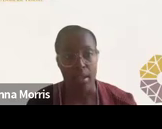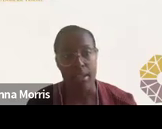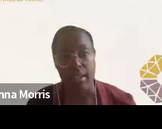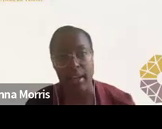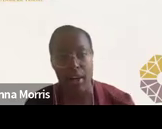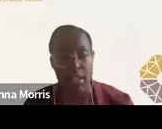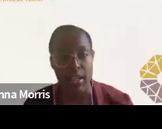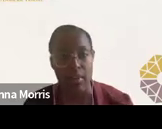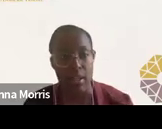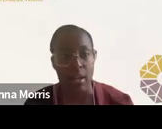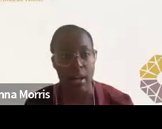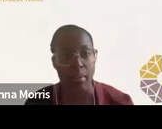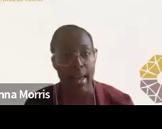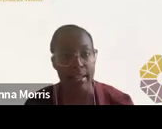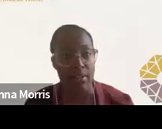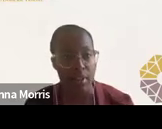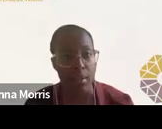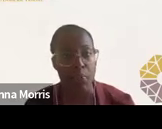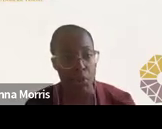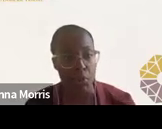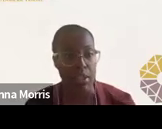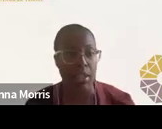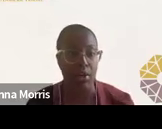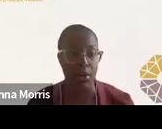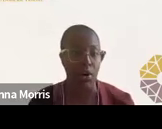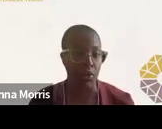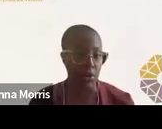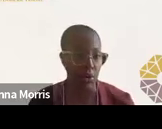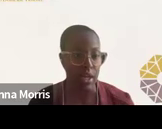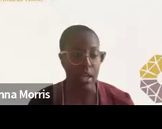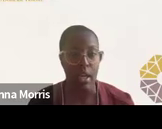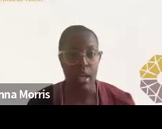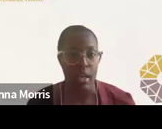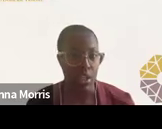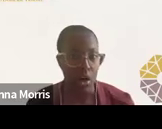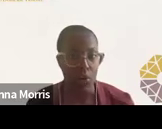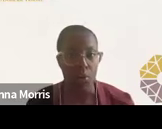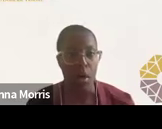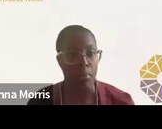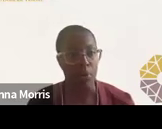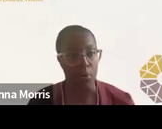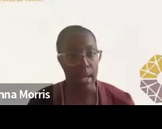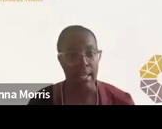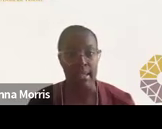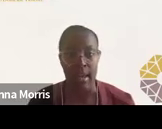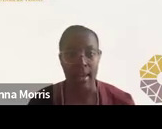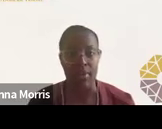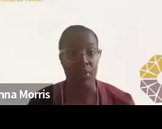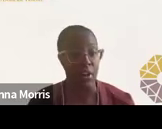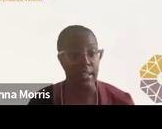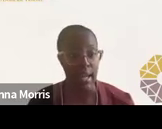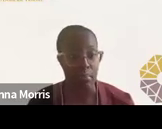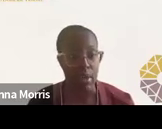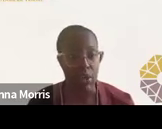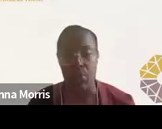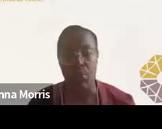assistance product that NRCDV has developed, which you see here on the screen, and talk through a couple of ways that